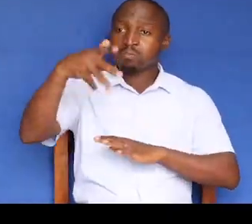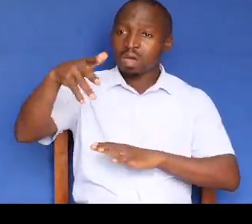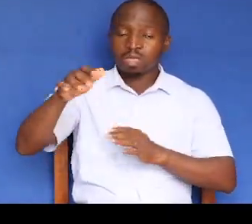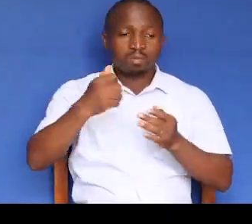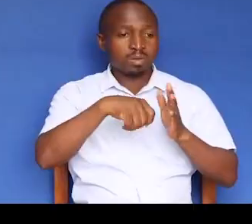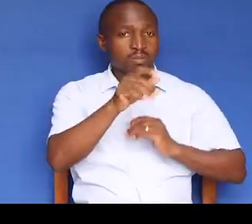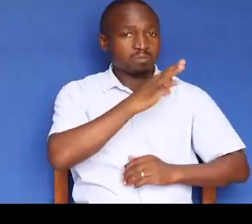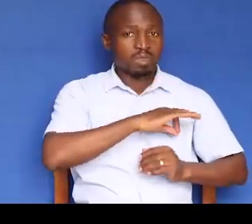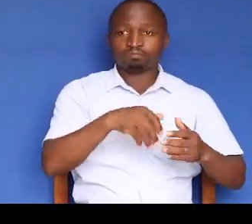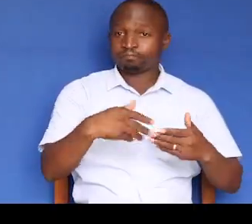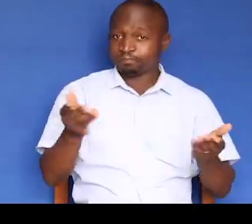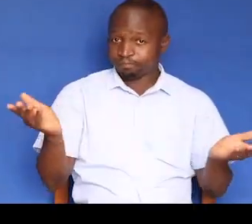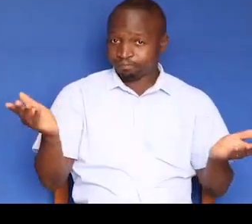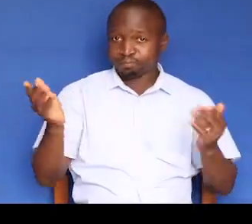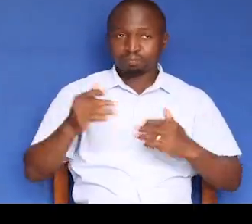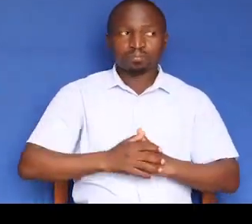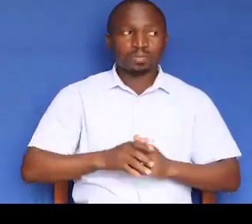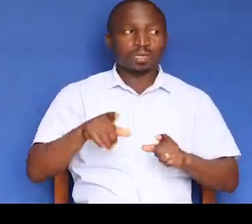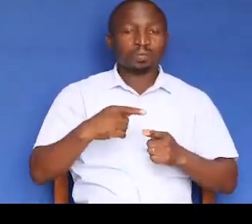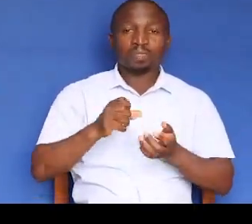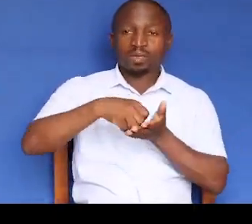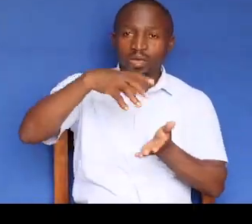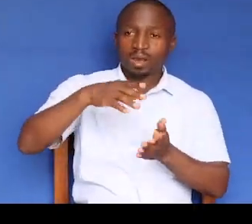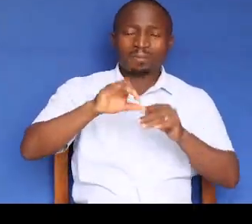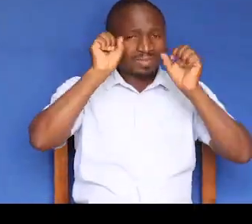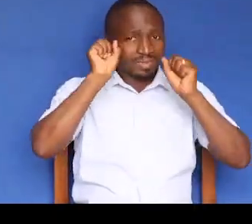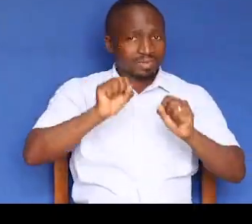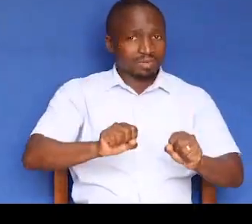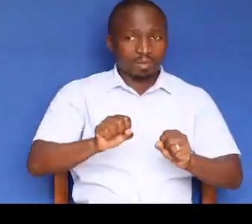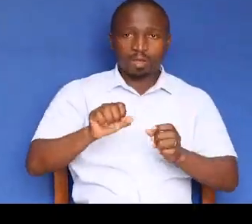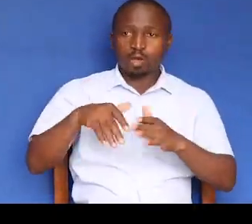costs are not there. But fixed cost